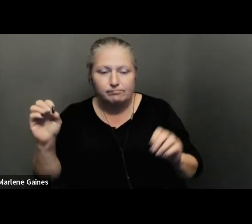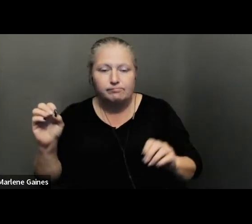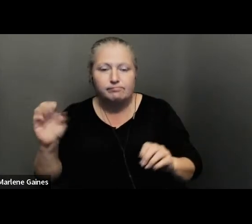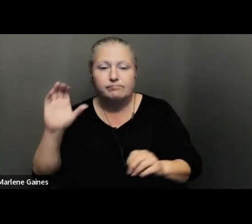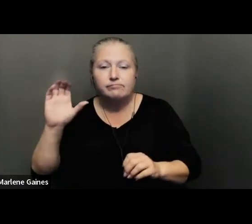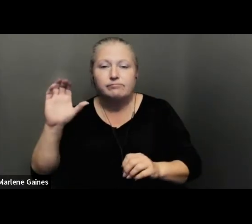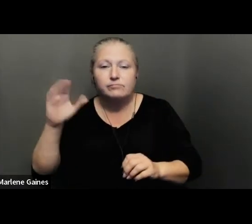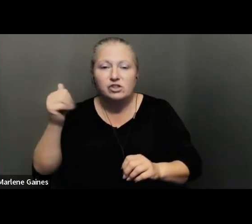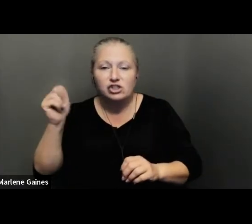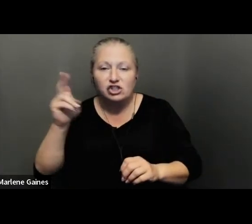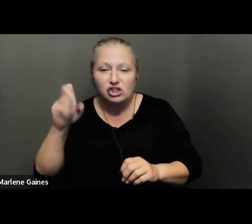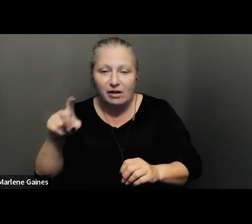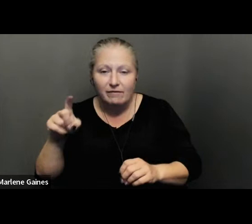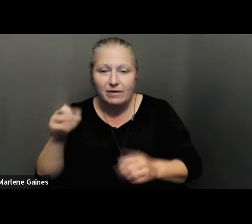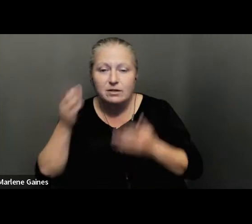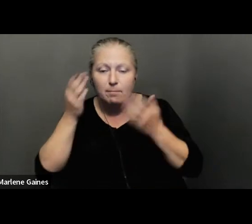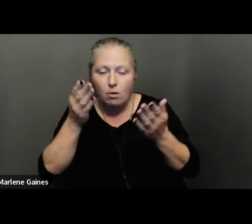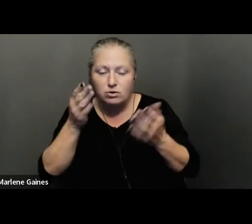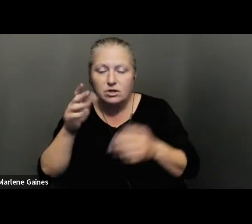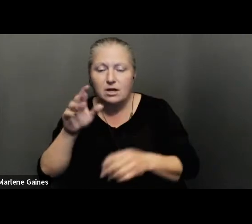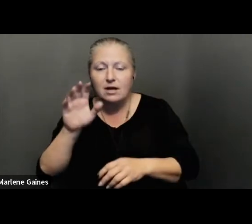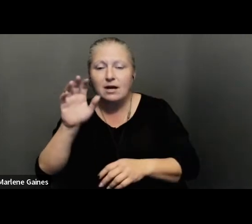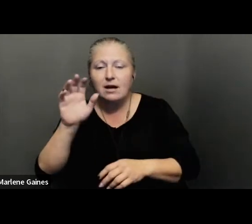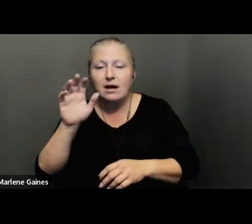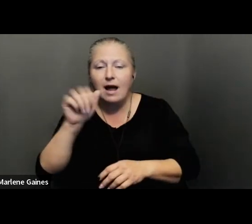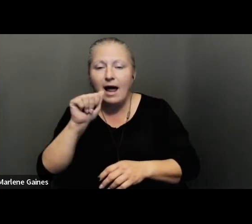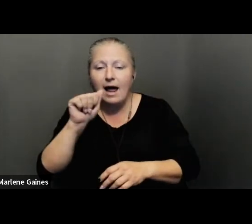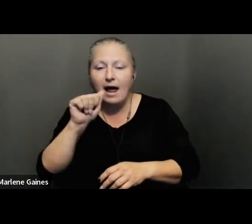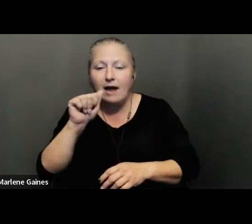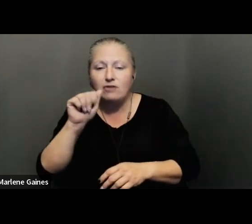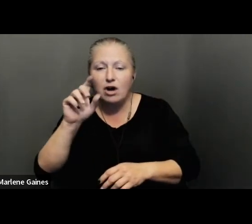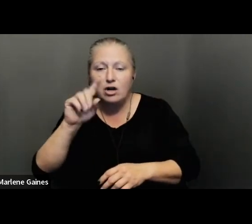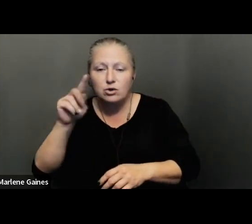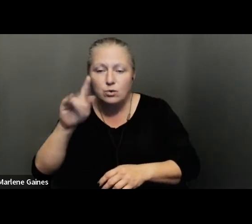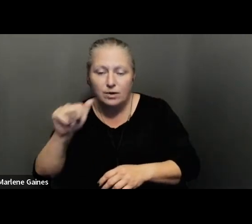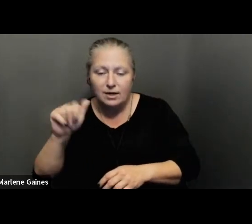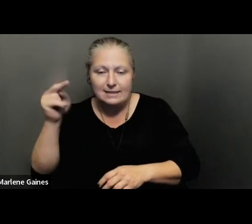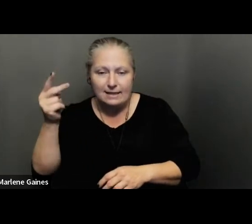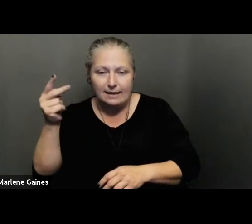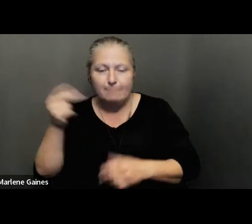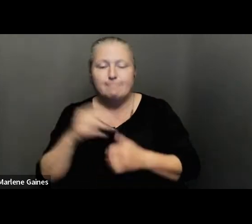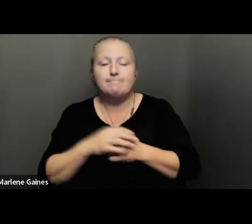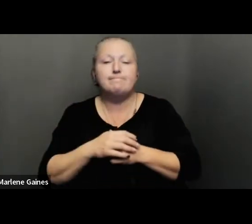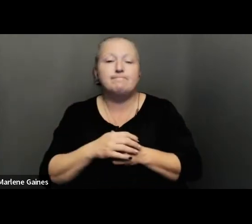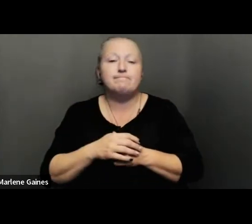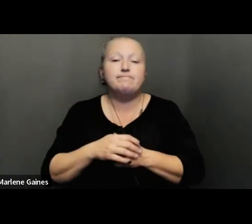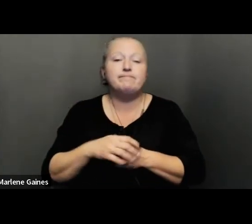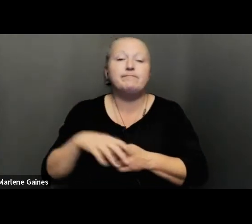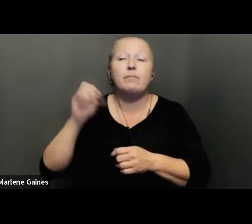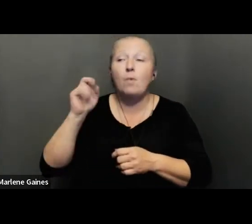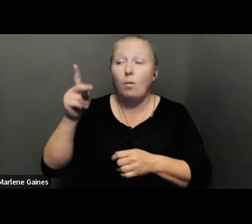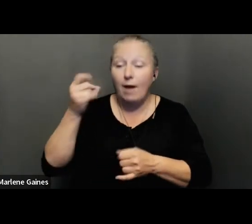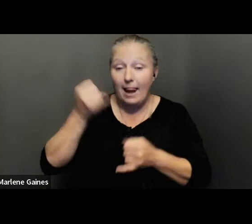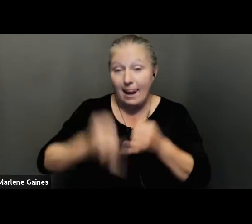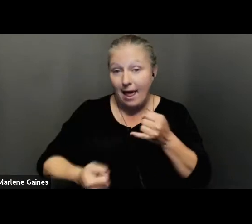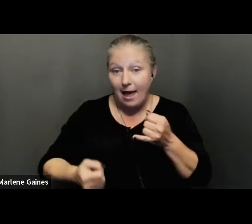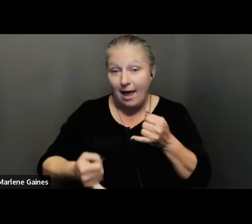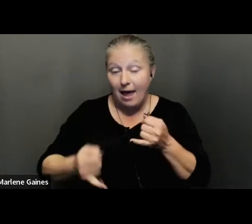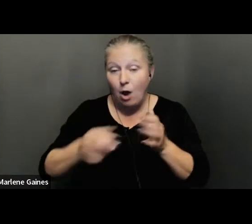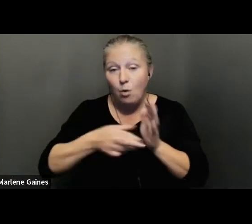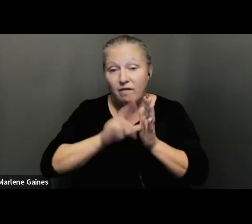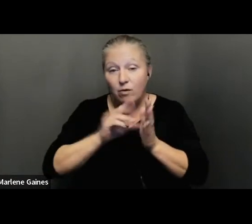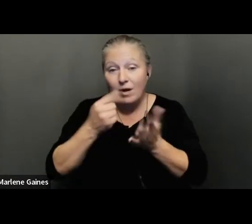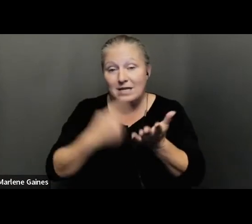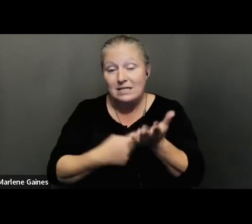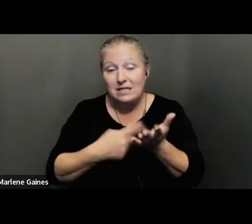Chavez, trustee Chavez made the motion, trustee Andrade Zuniga made the second. All right, so last thing is a review and